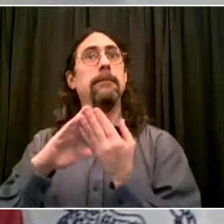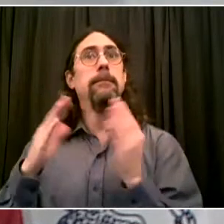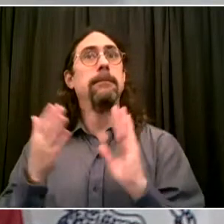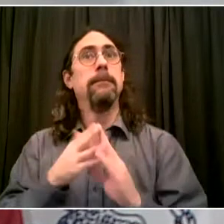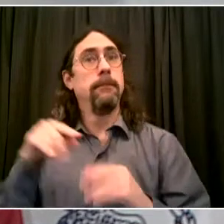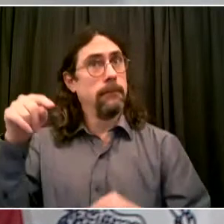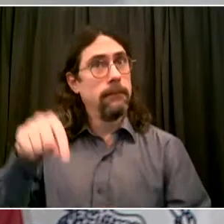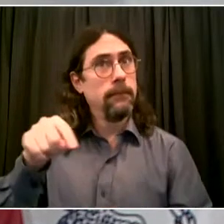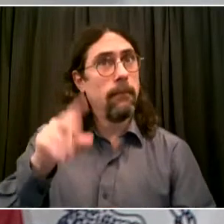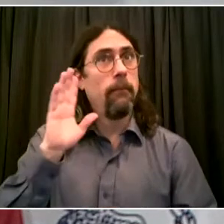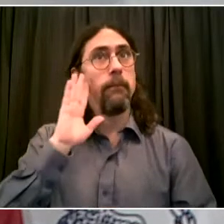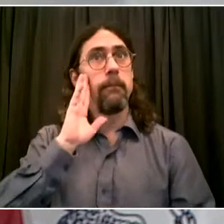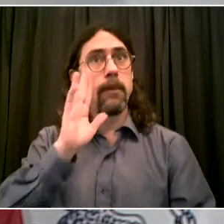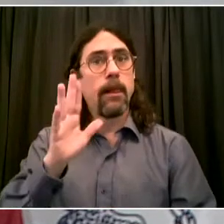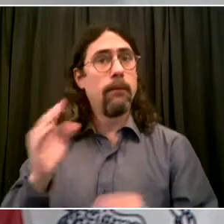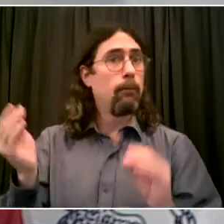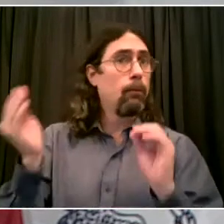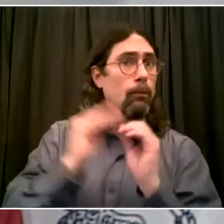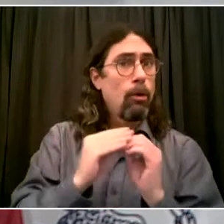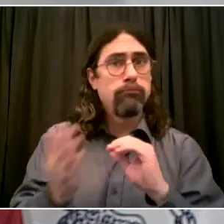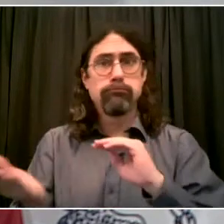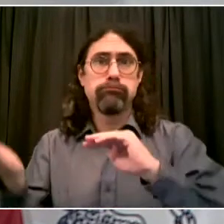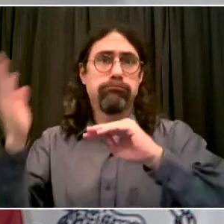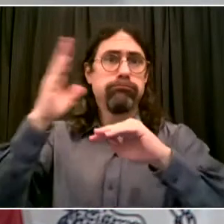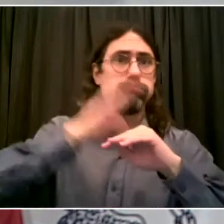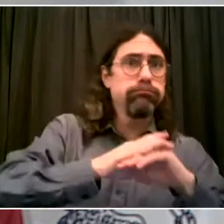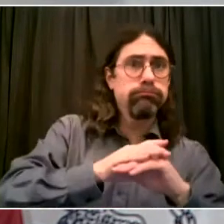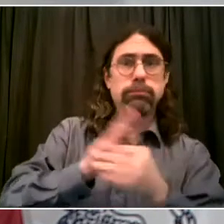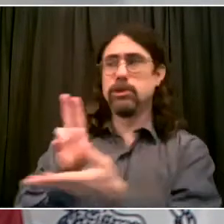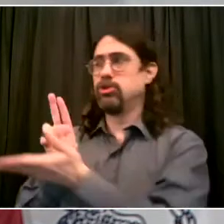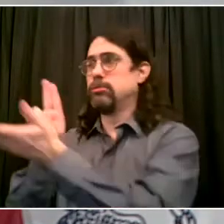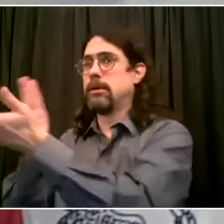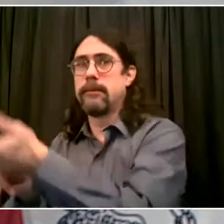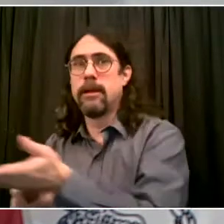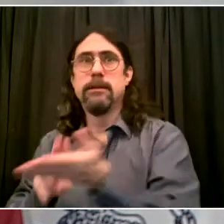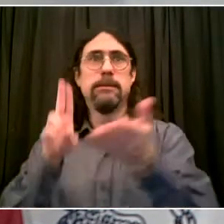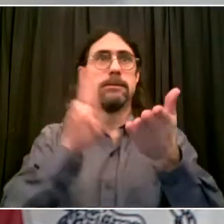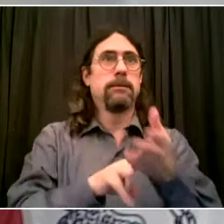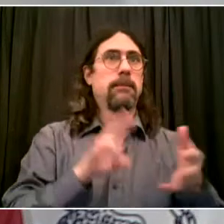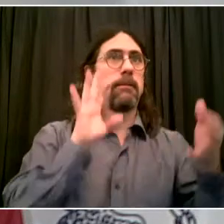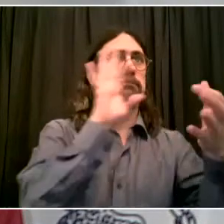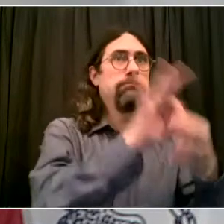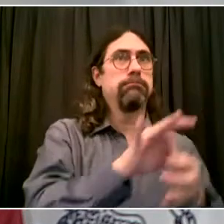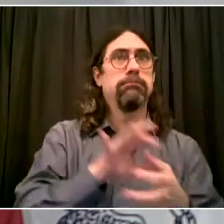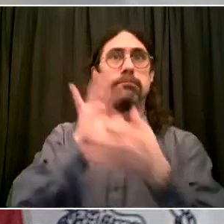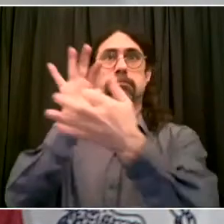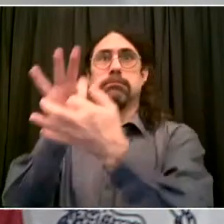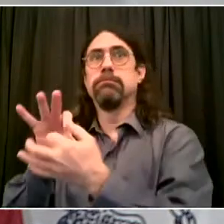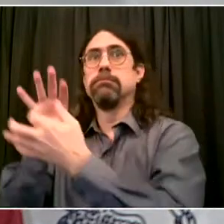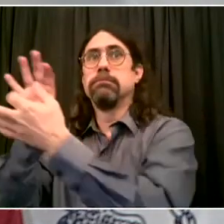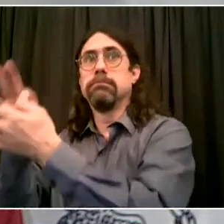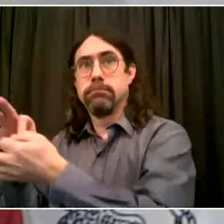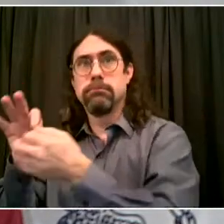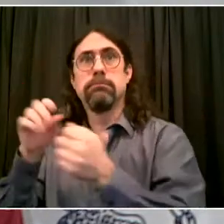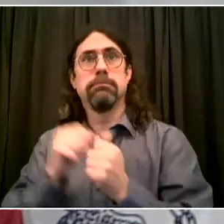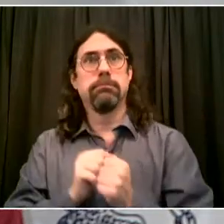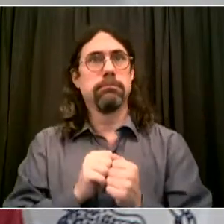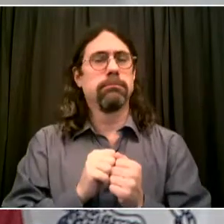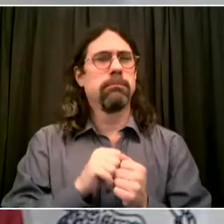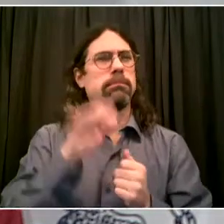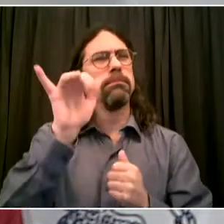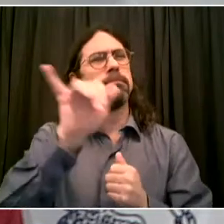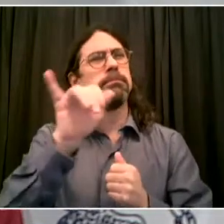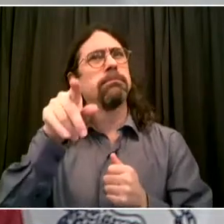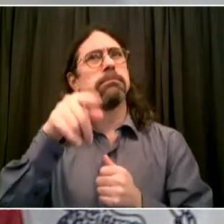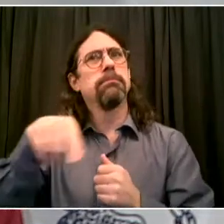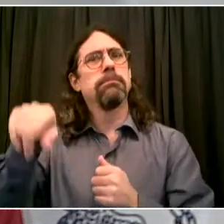you consider reusing those spaces for residential purposes or to battle the homelessness crisis? So I would say